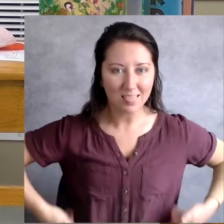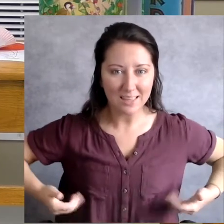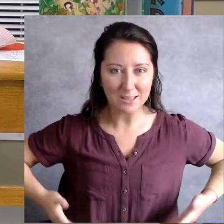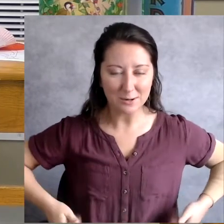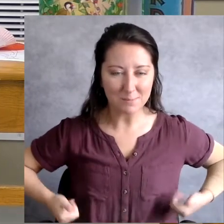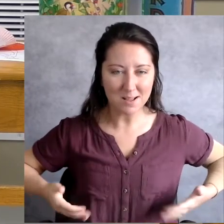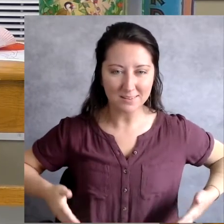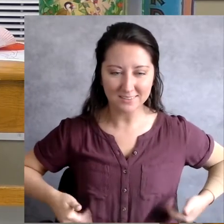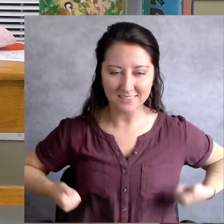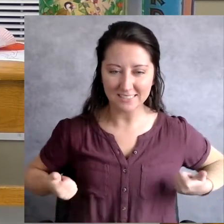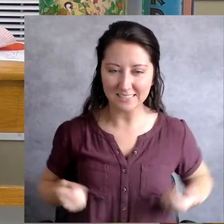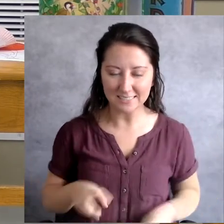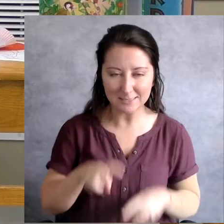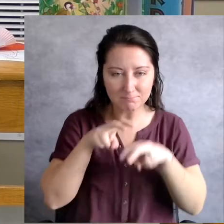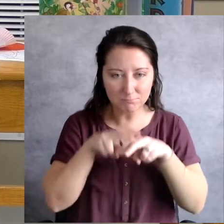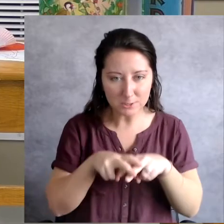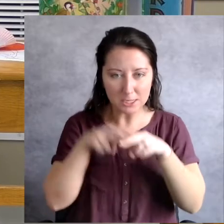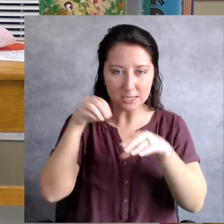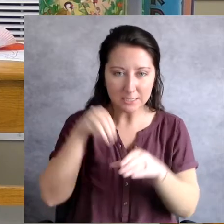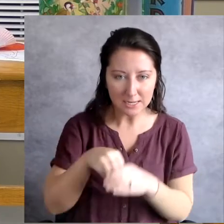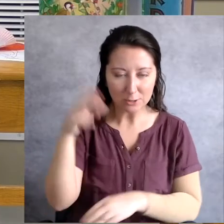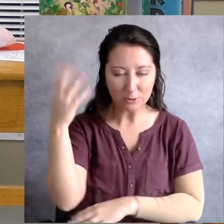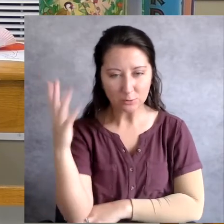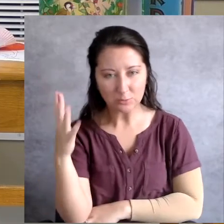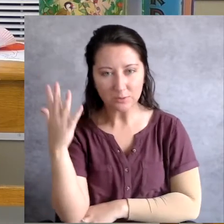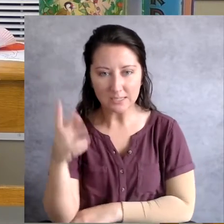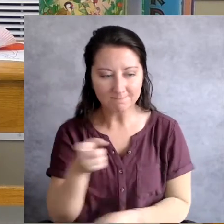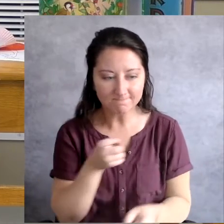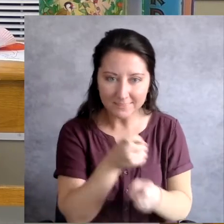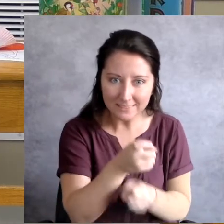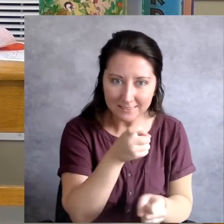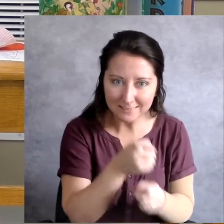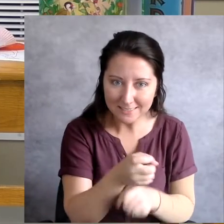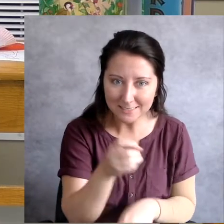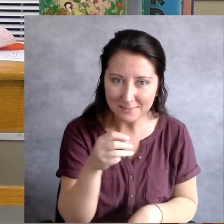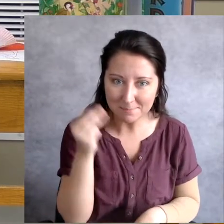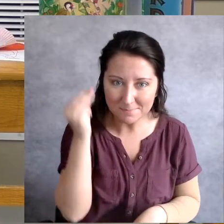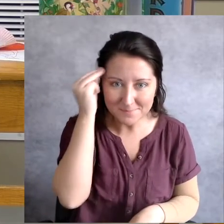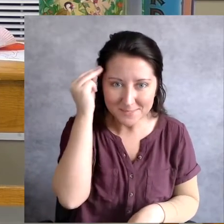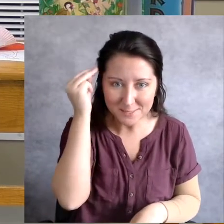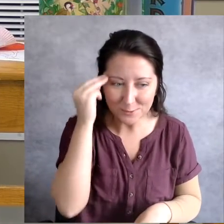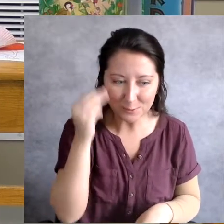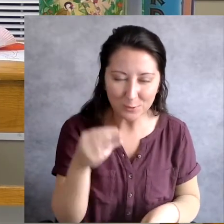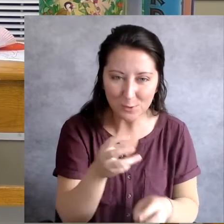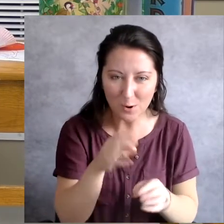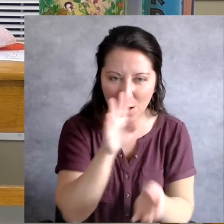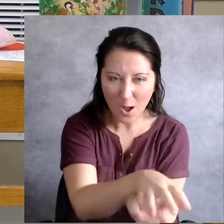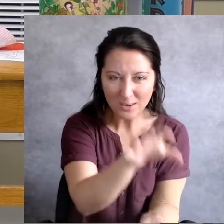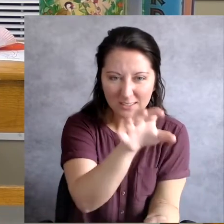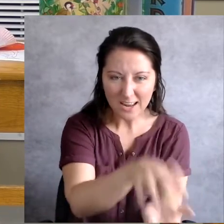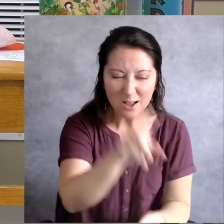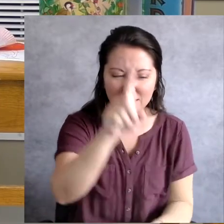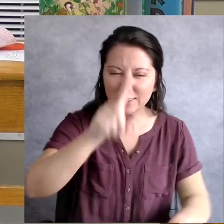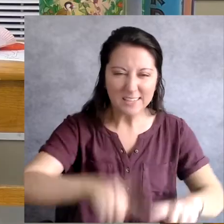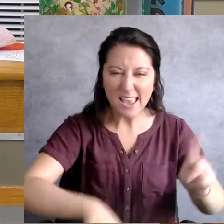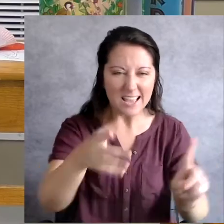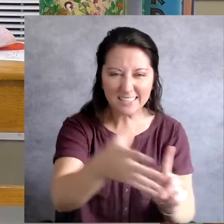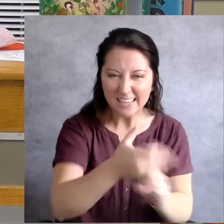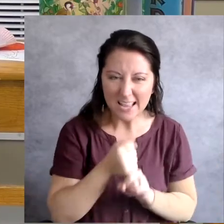little monkeys sitting in the tree, teasing Mr. Crocodile, you can't catch